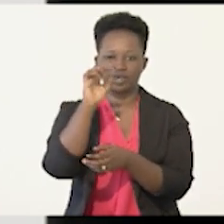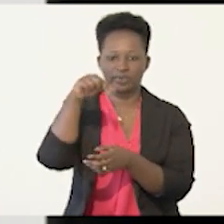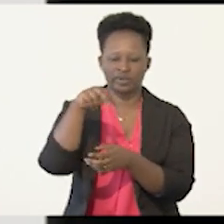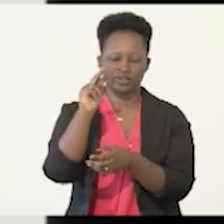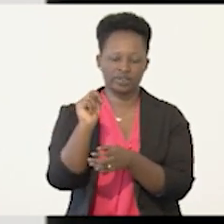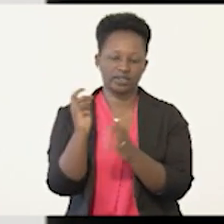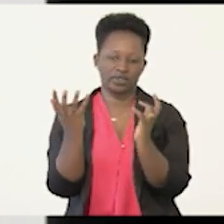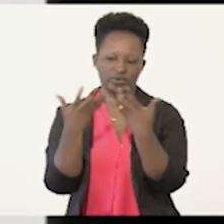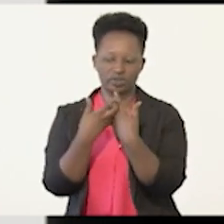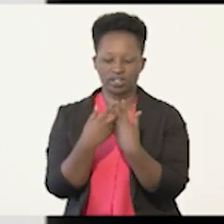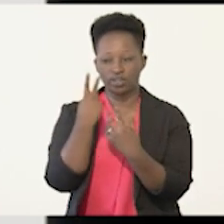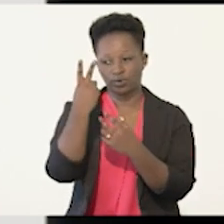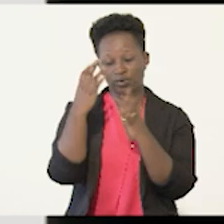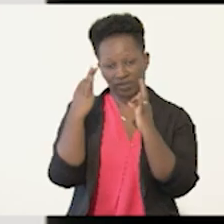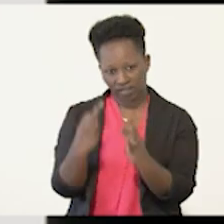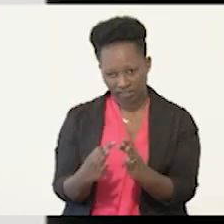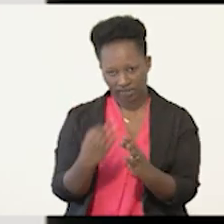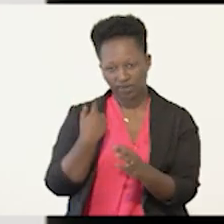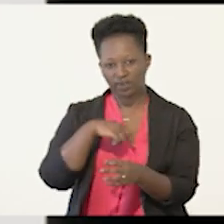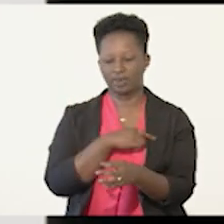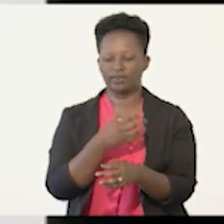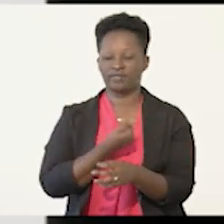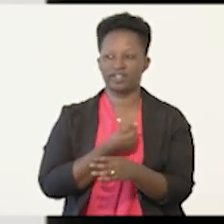So we have our linear equation.